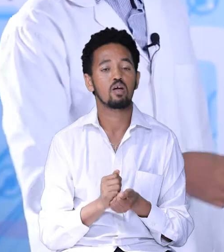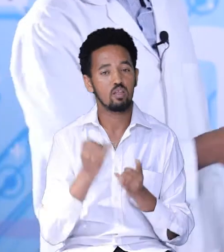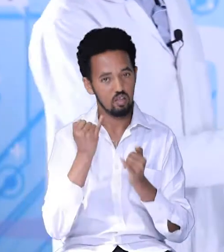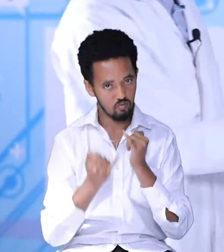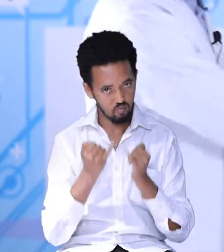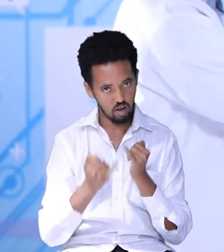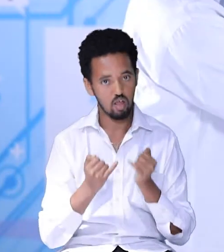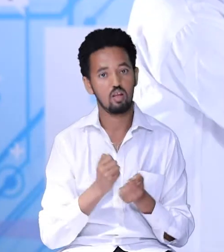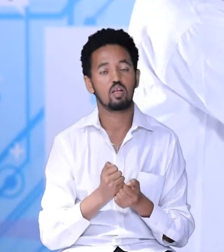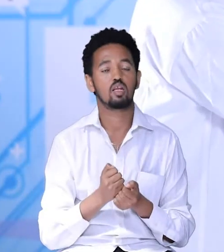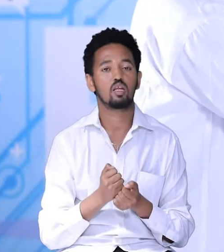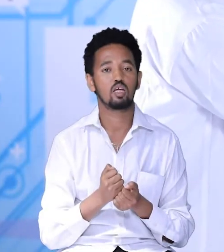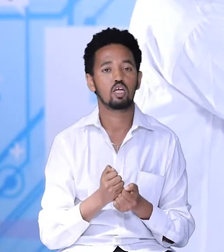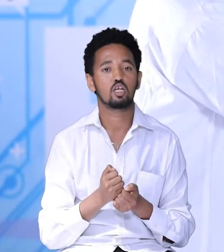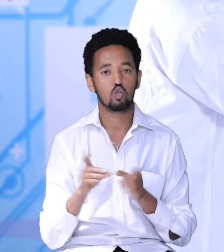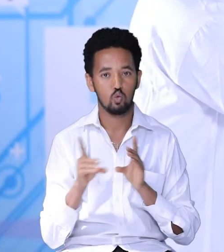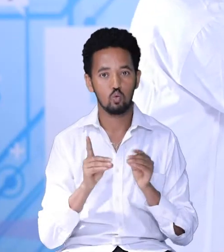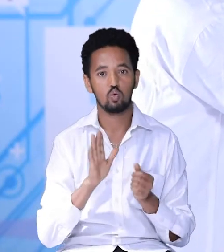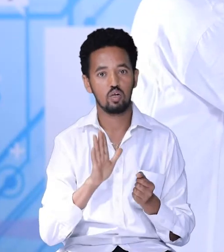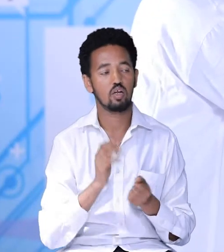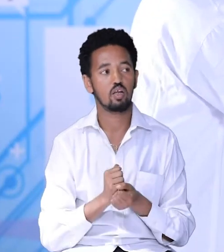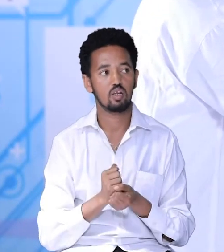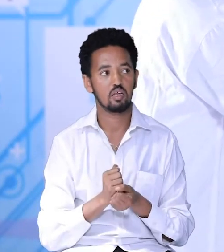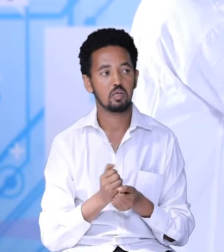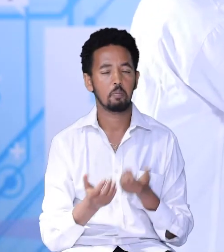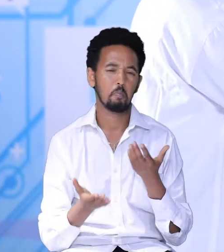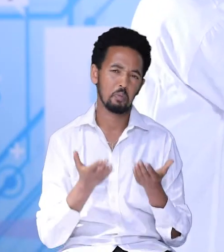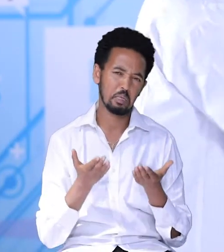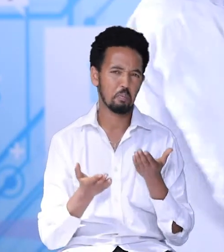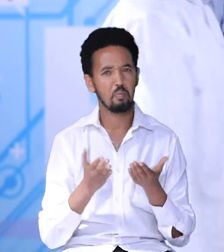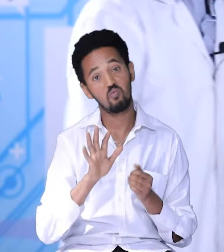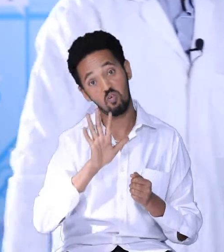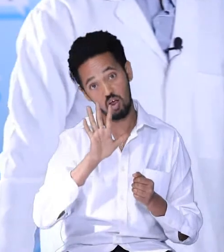Finally, you will get like maybe 5.